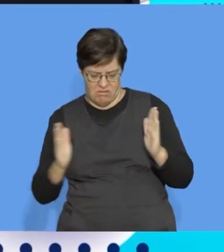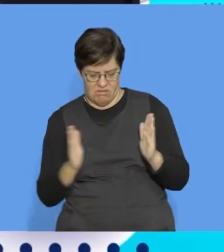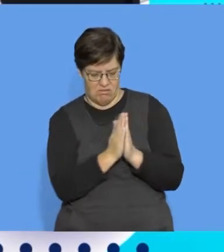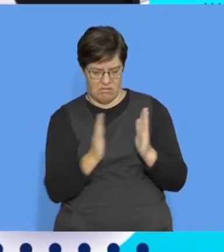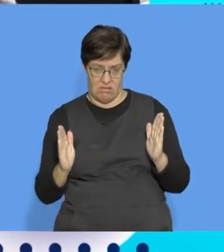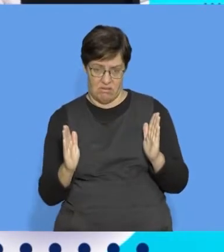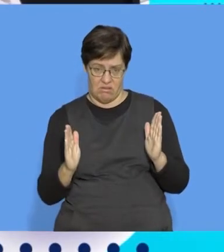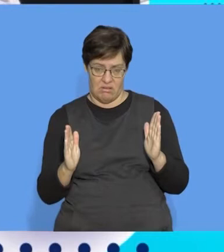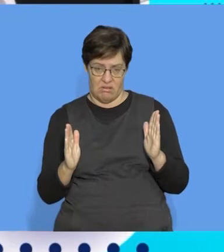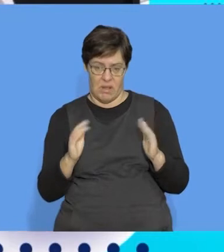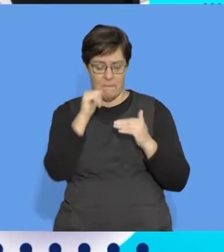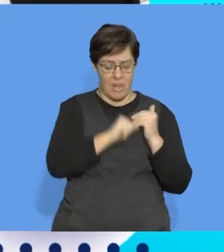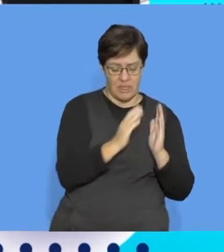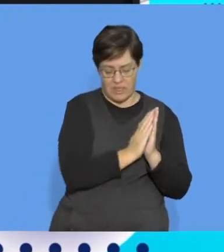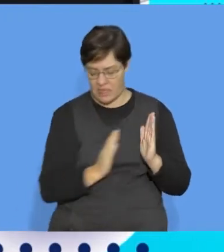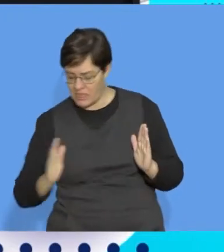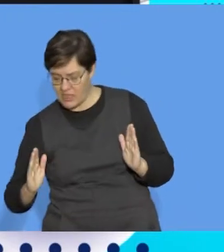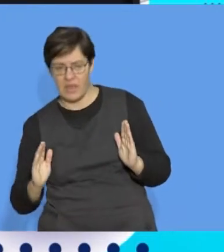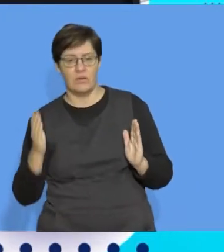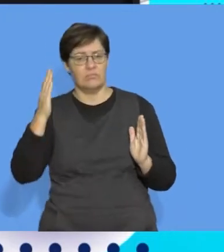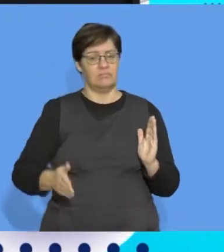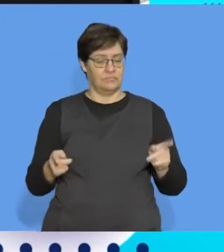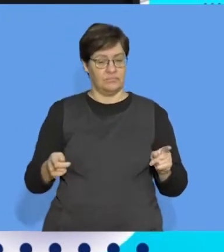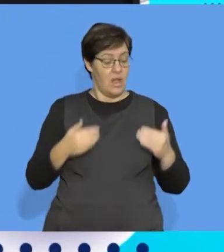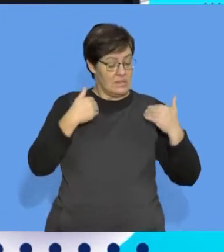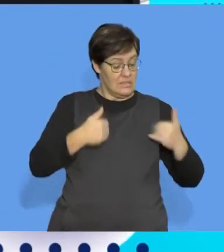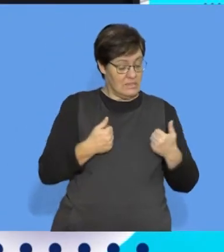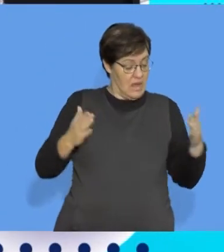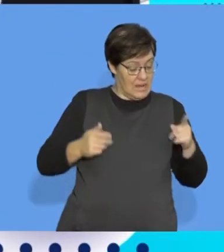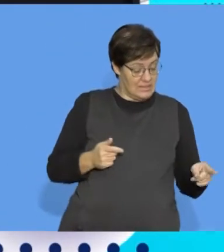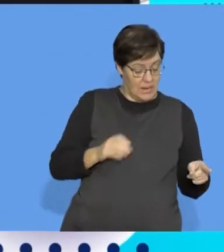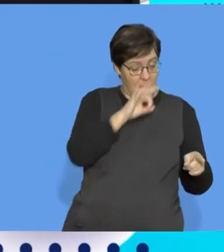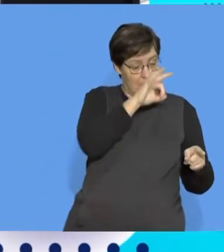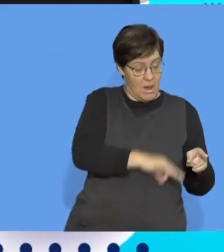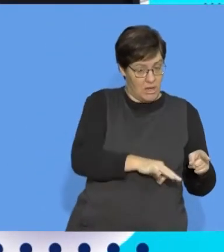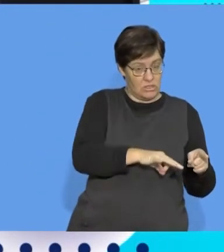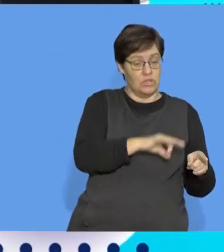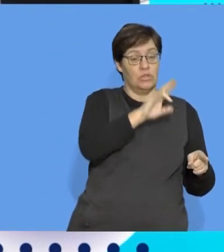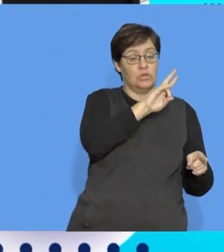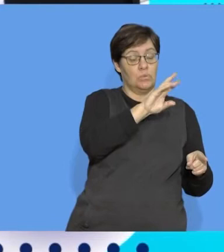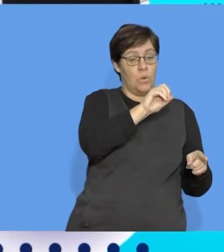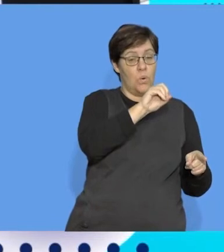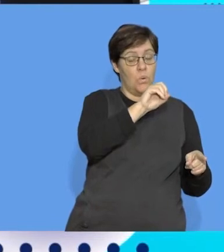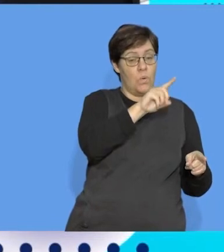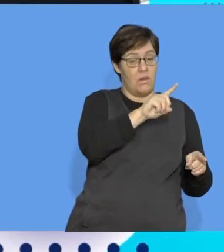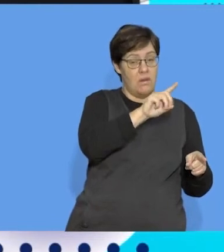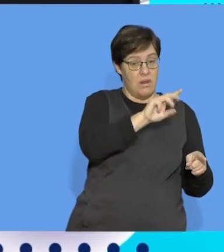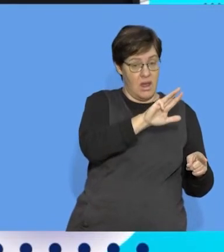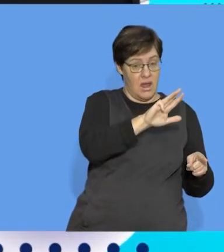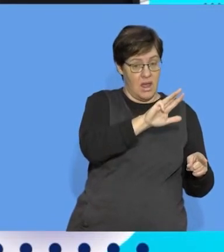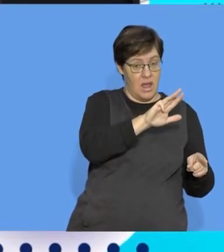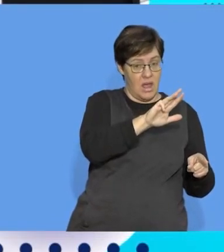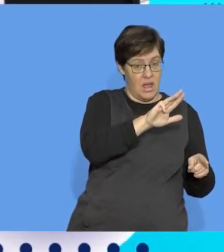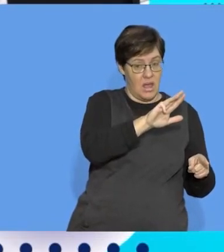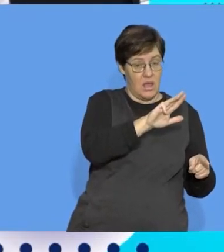with. Clearly, you can see here, if you know your year started in March of 2018 and ended